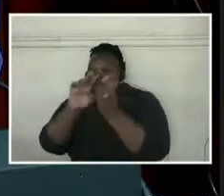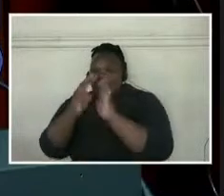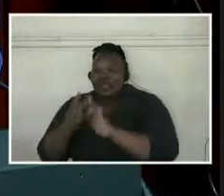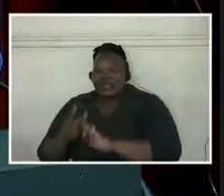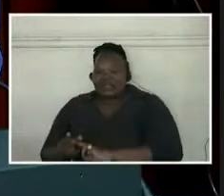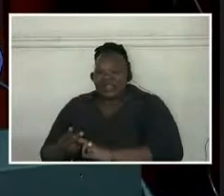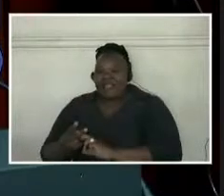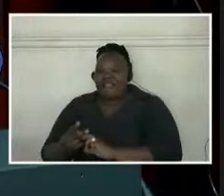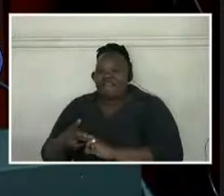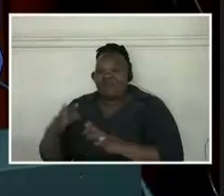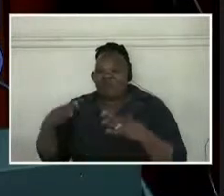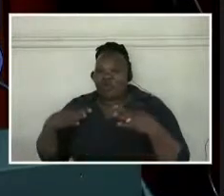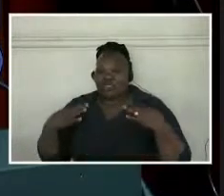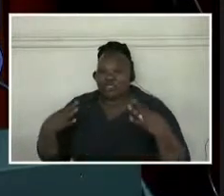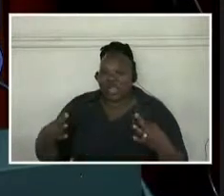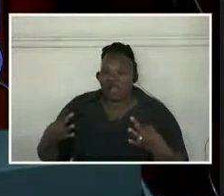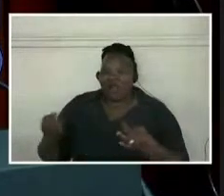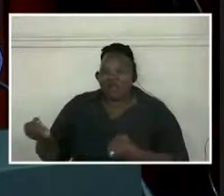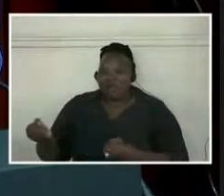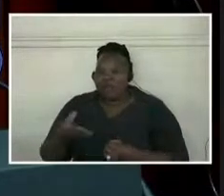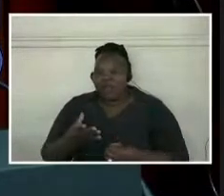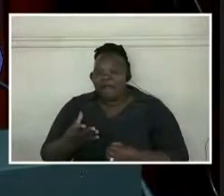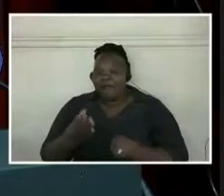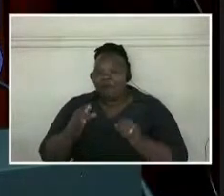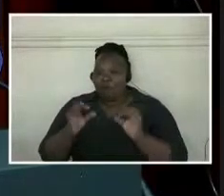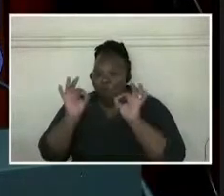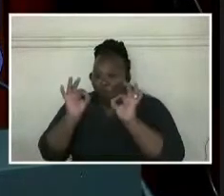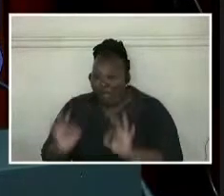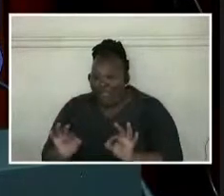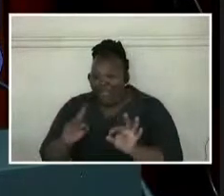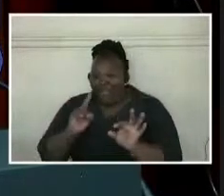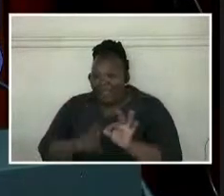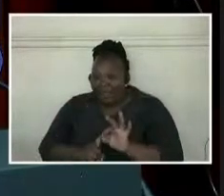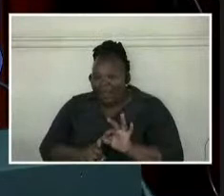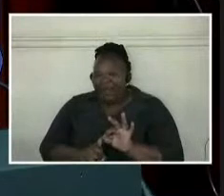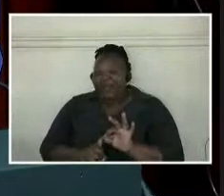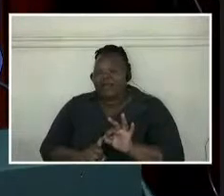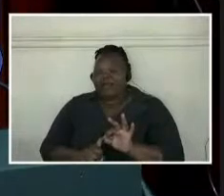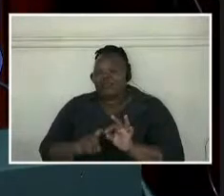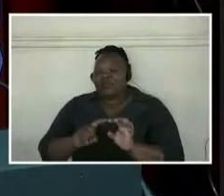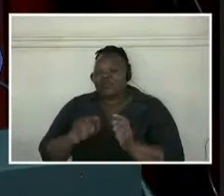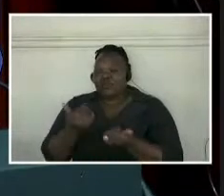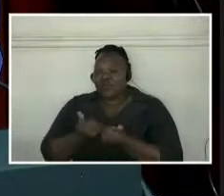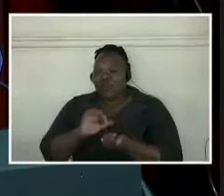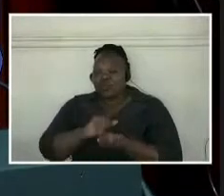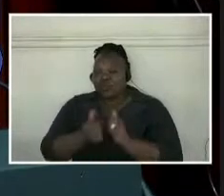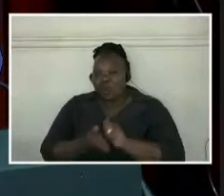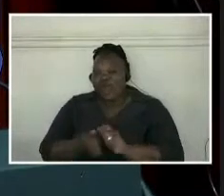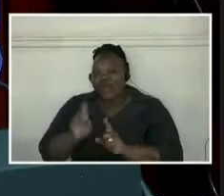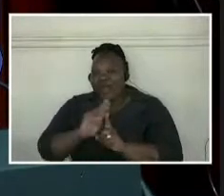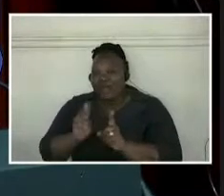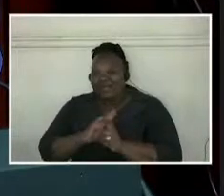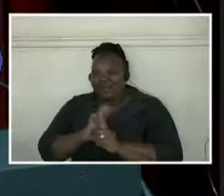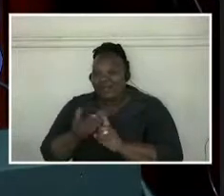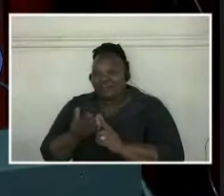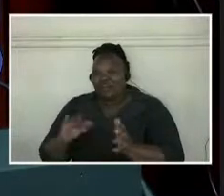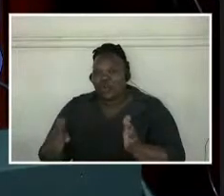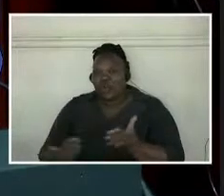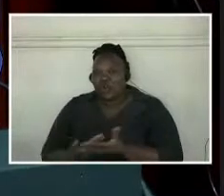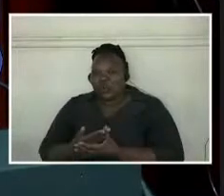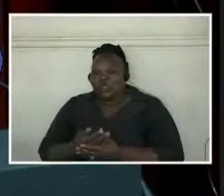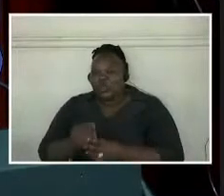deliver quality and effective programs for school sports art and culture this will include the